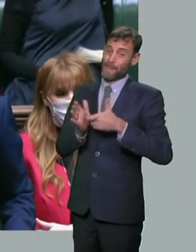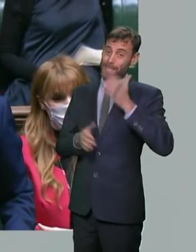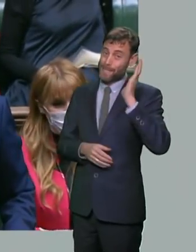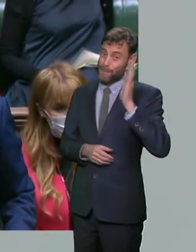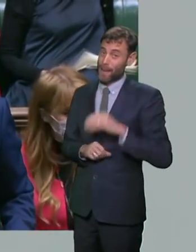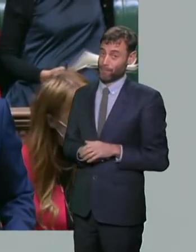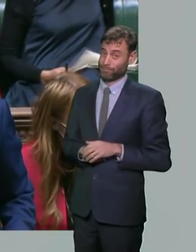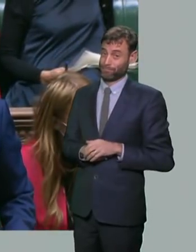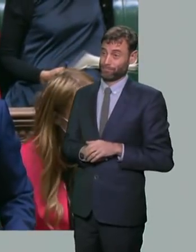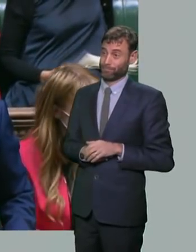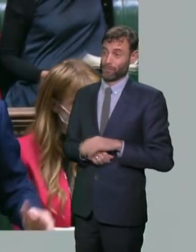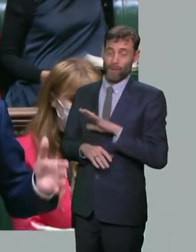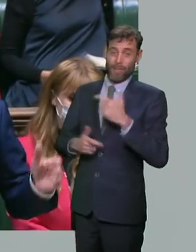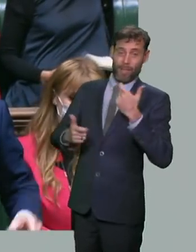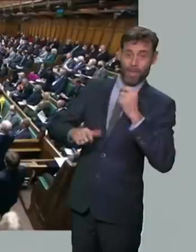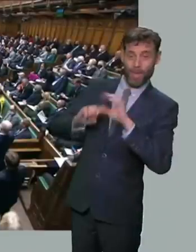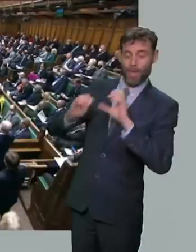Mr. Speaker.